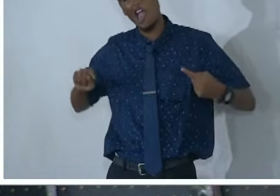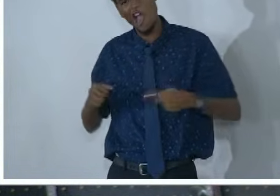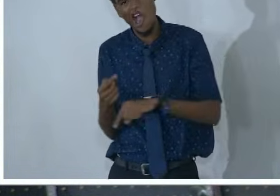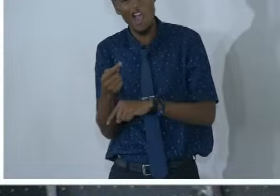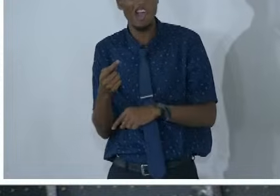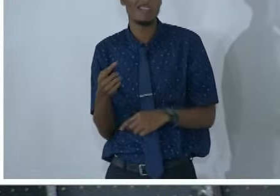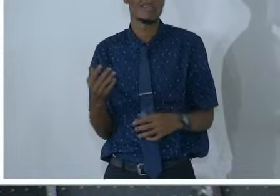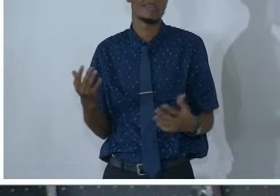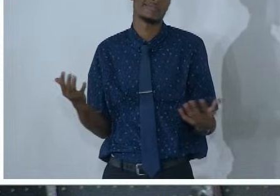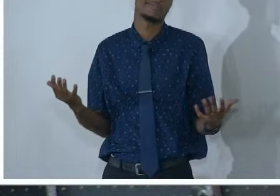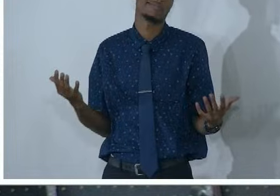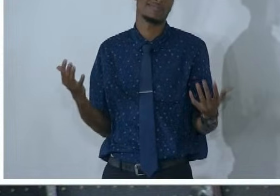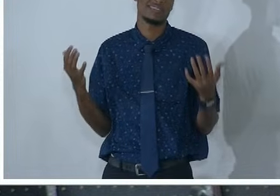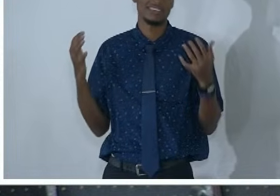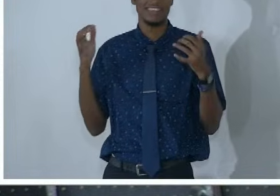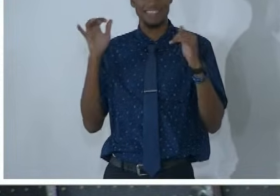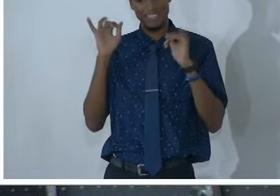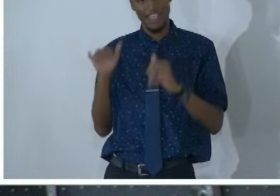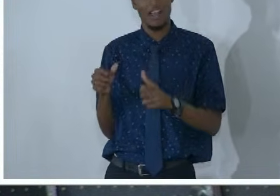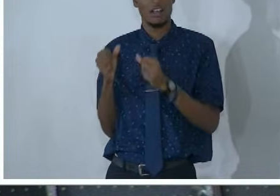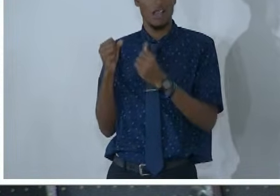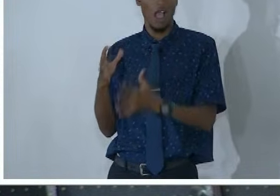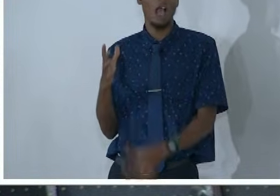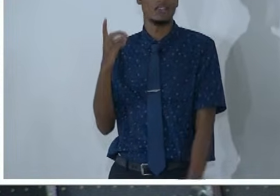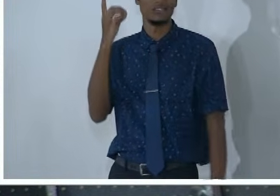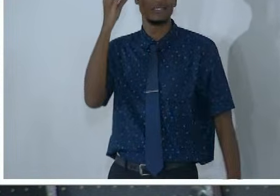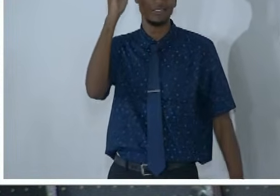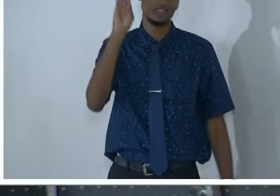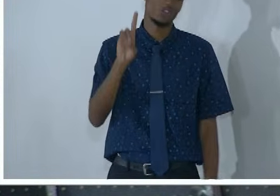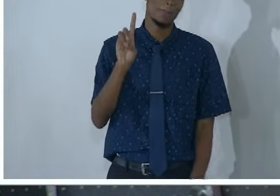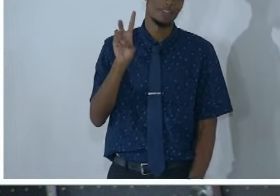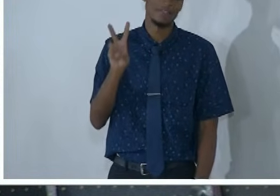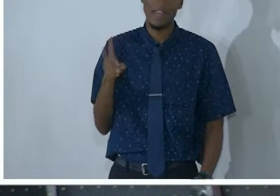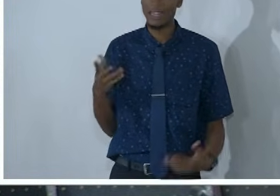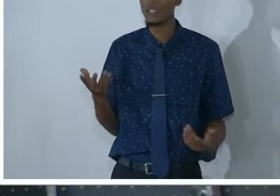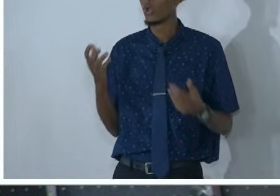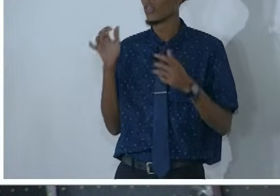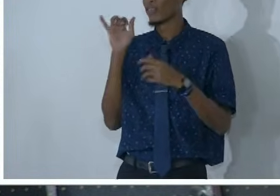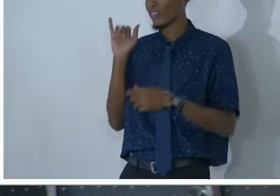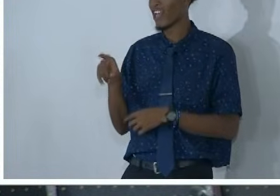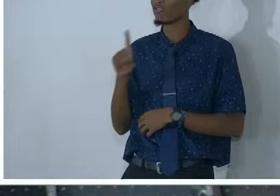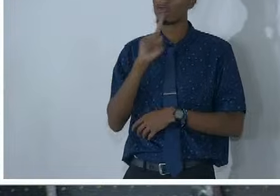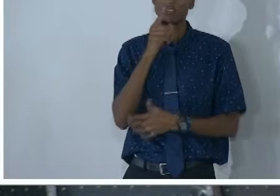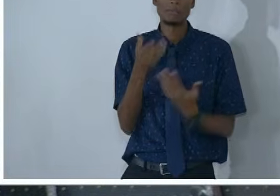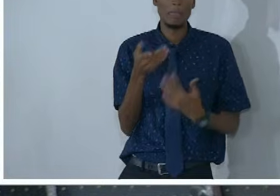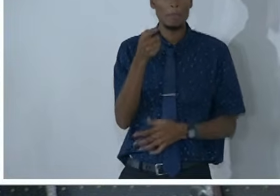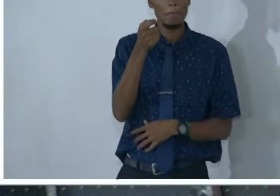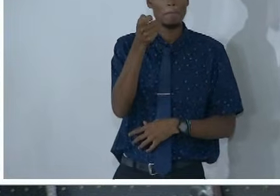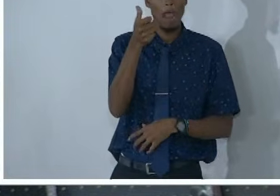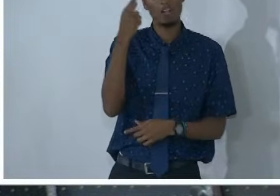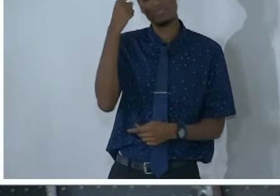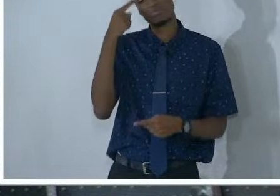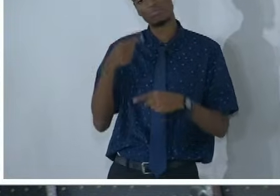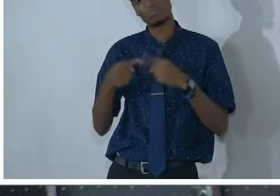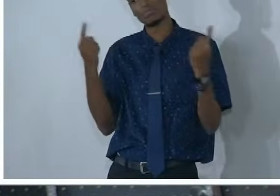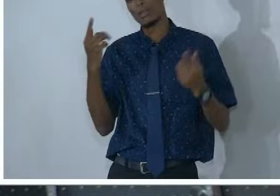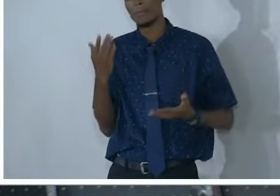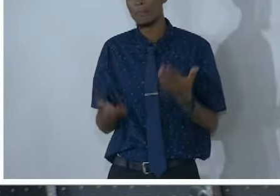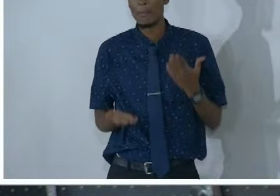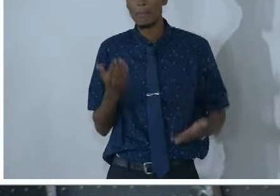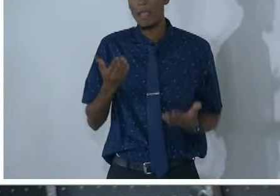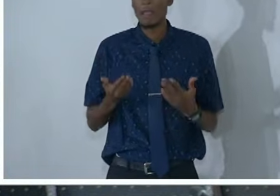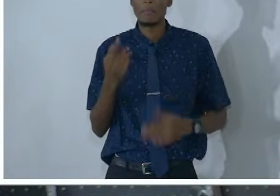of domestic violence. So what may be a minor disagreement, whether it is